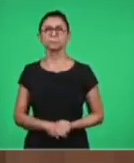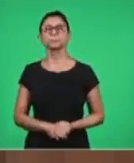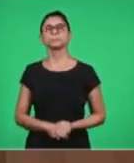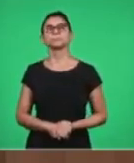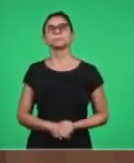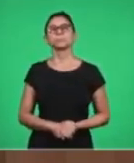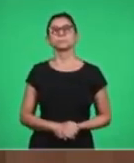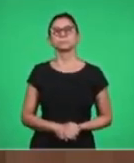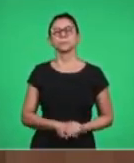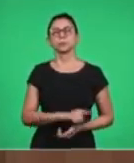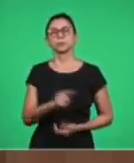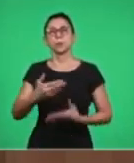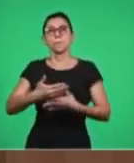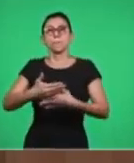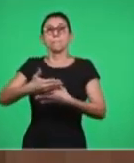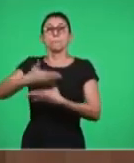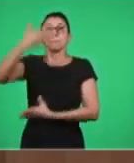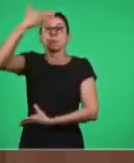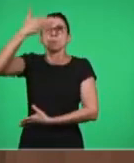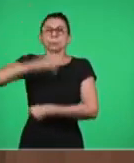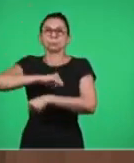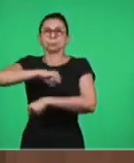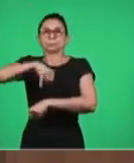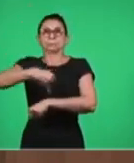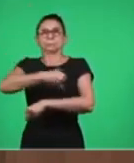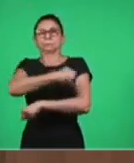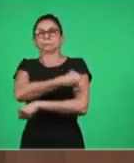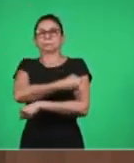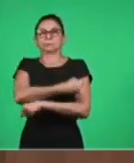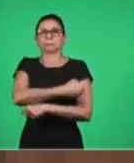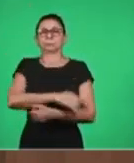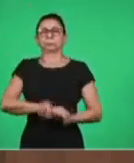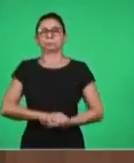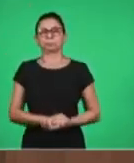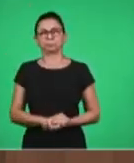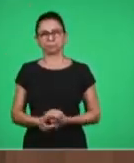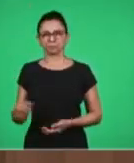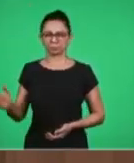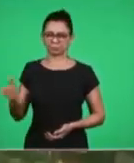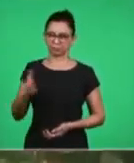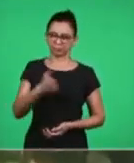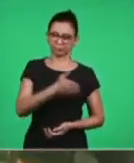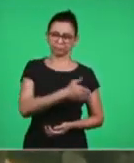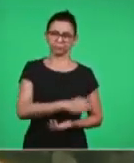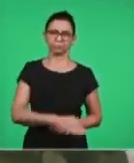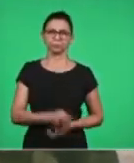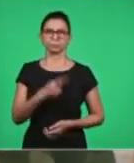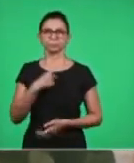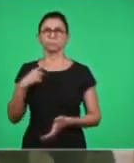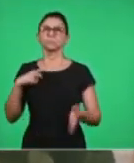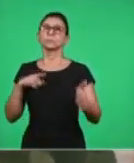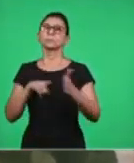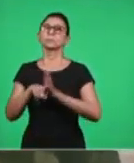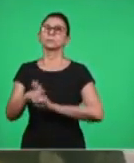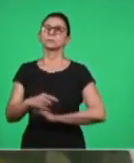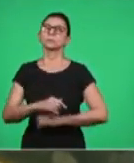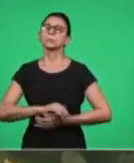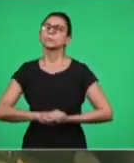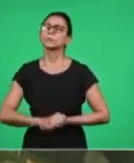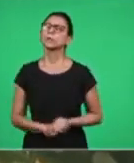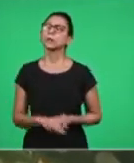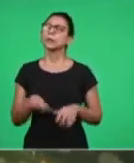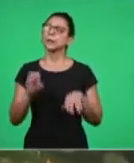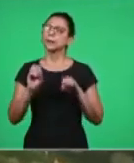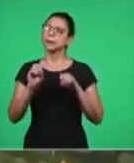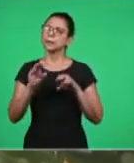are behind the walls of Jerusalem. So now the question that pastor asked was the following. What was the objective of the teaching